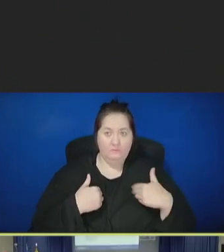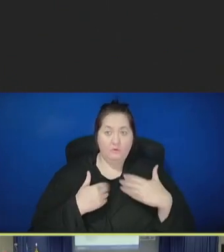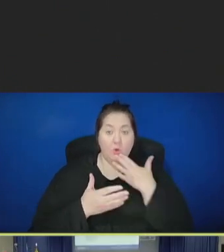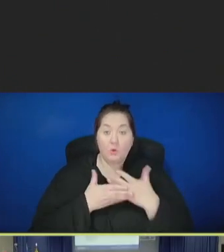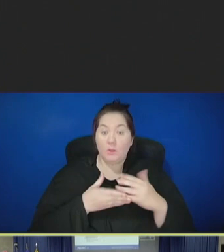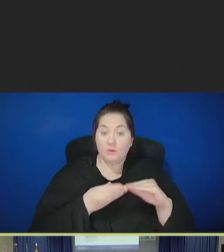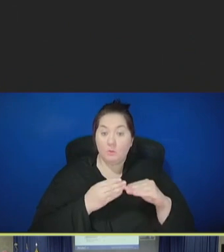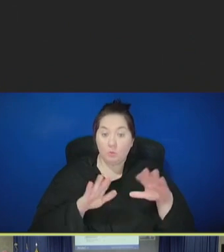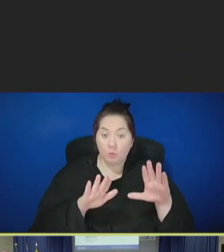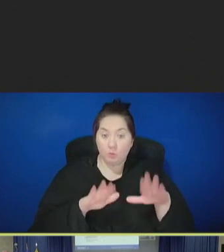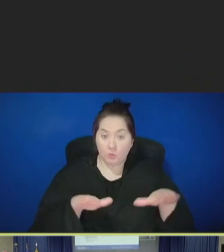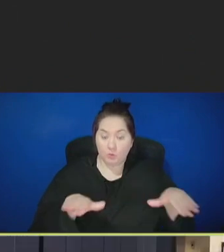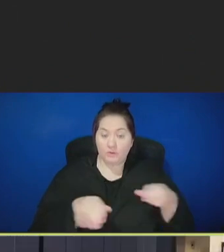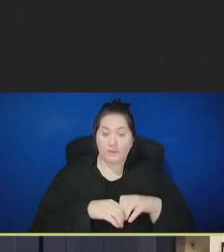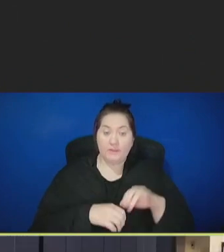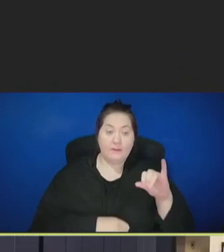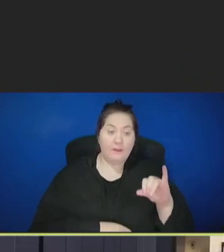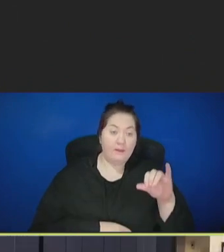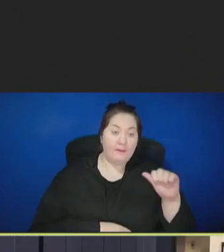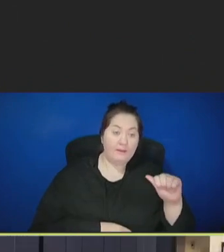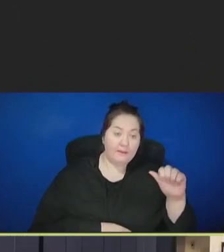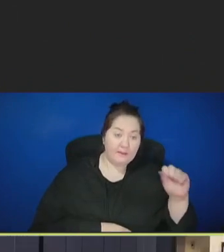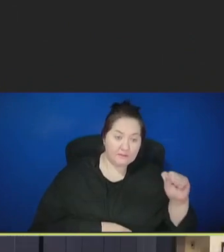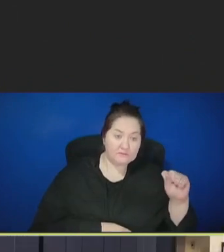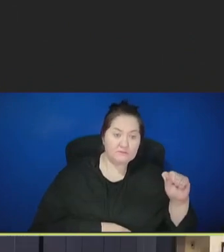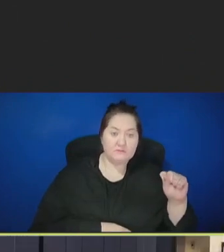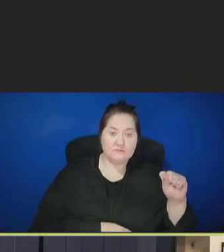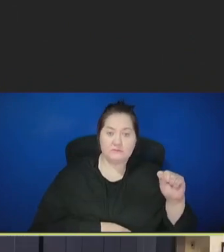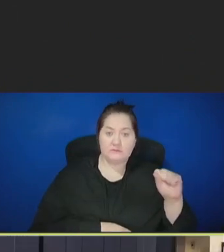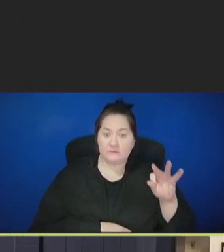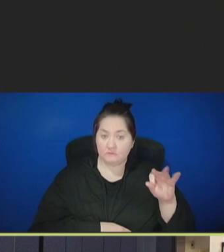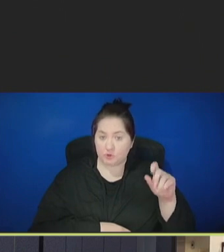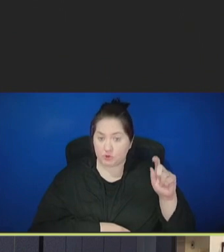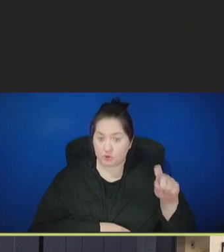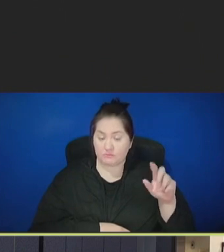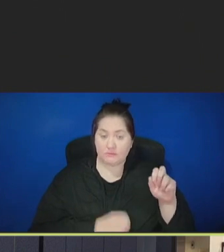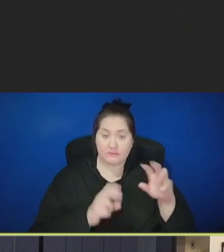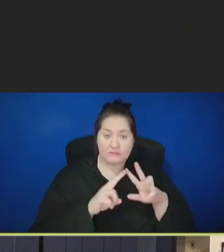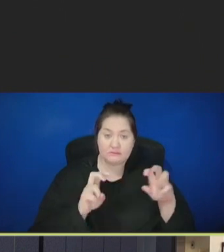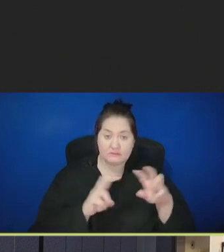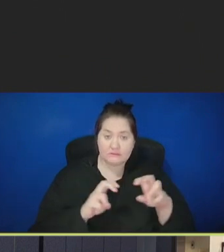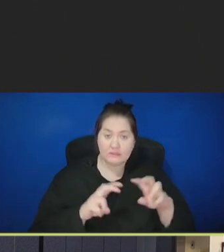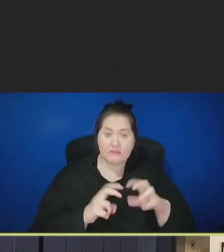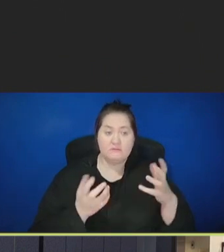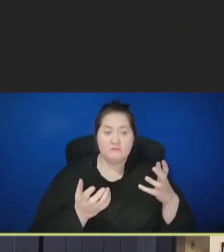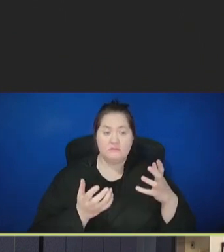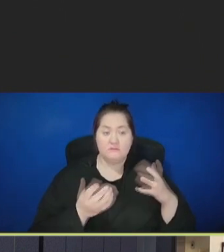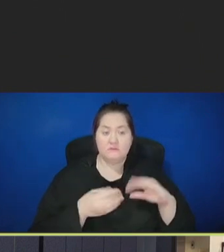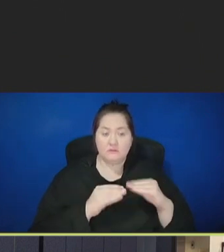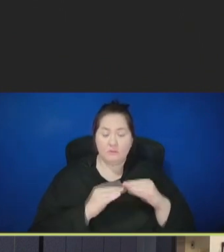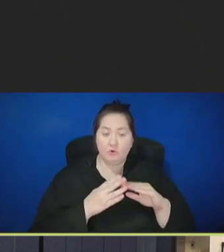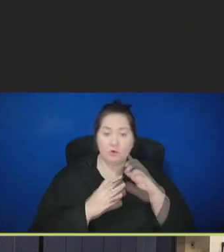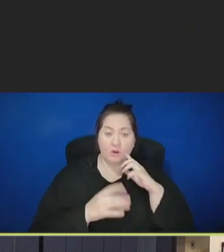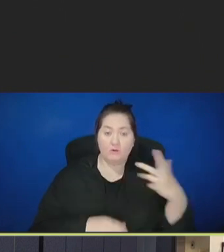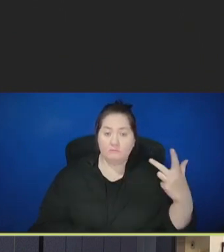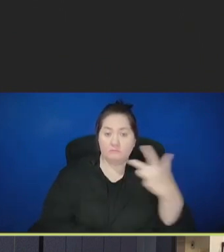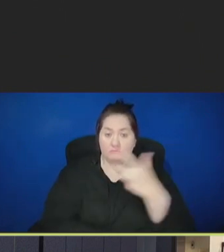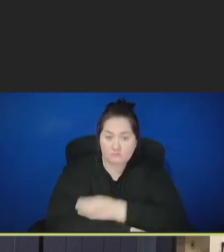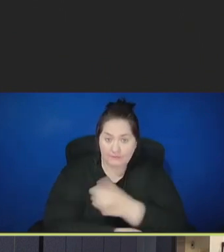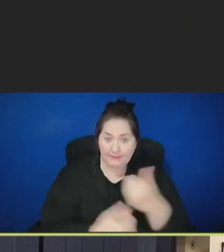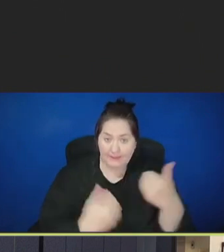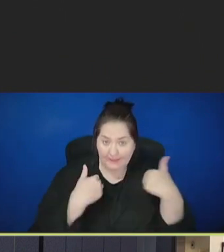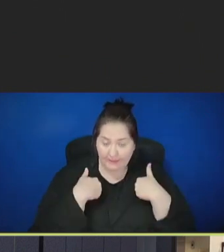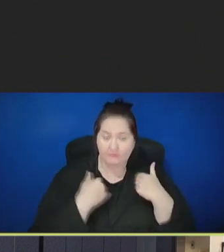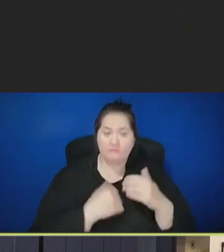of children in IAS now, even if it should be assessing the number of immunizations they have,